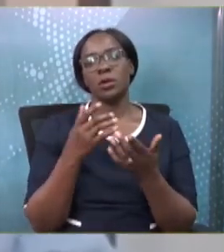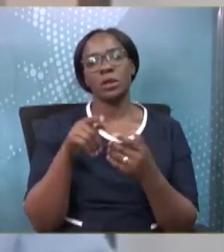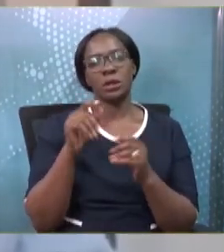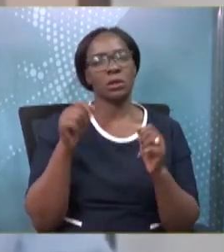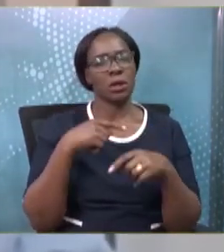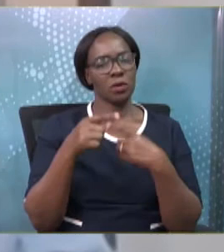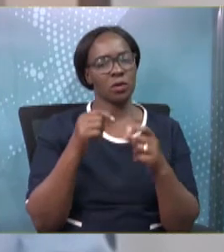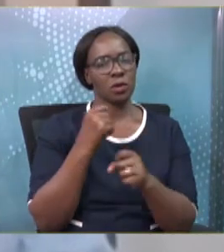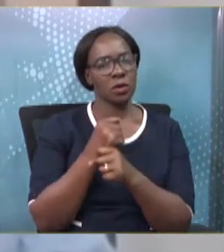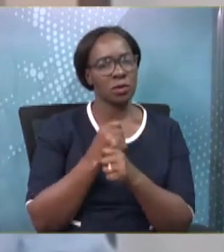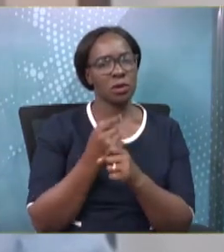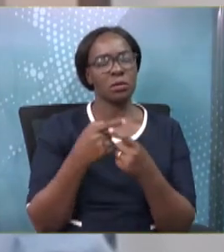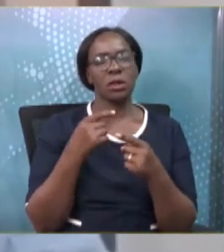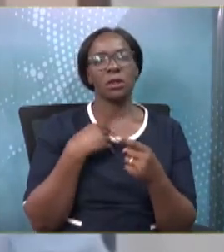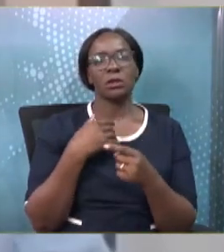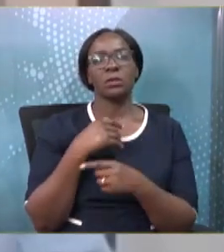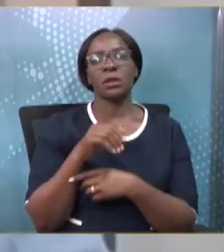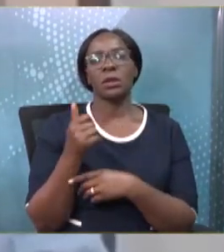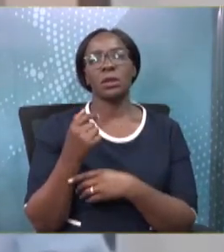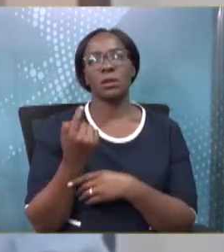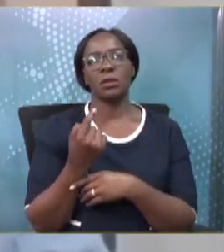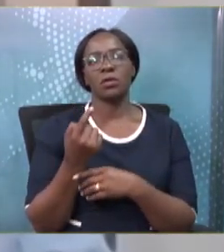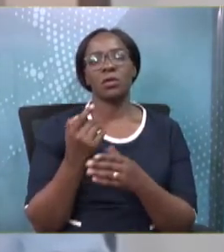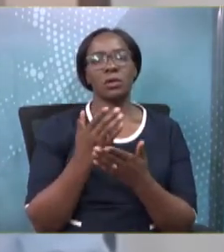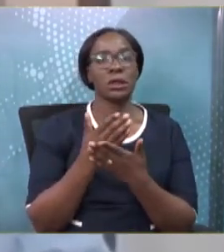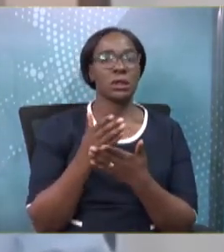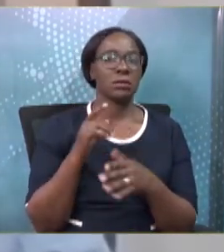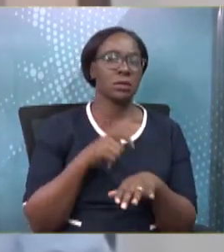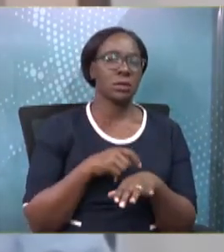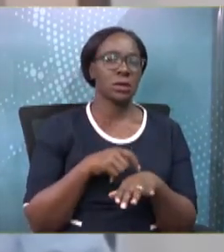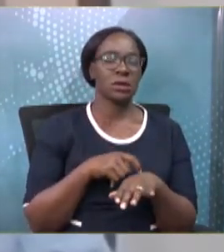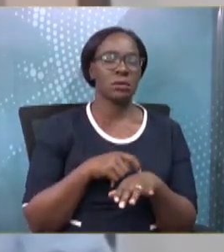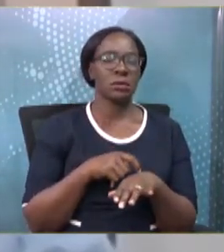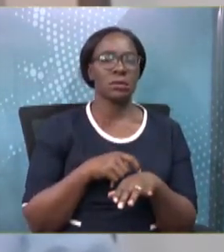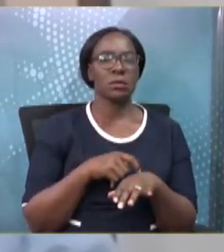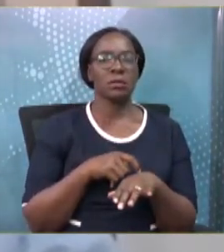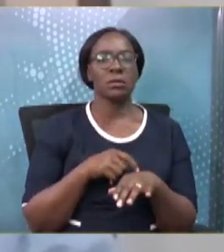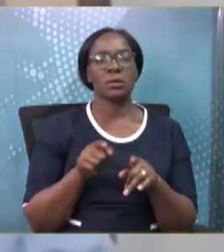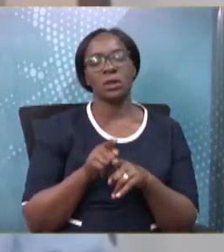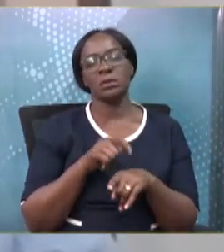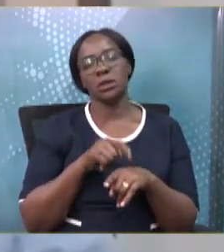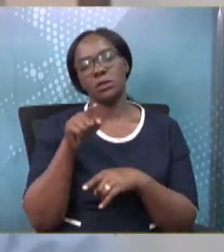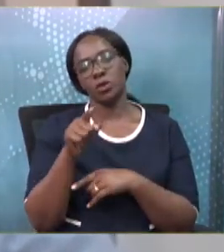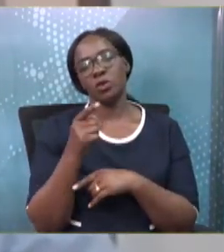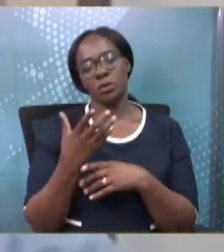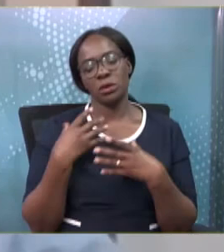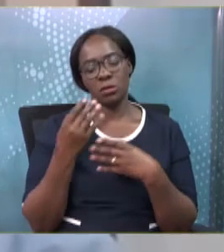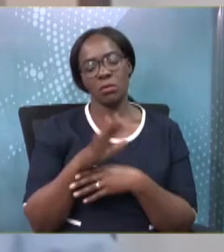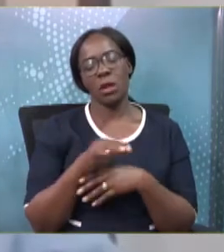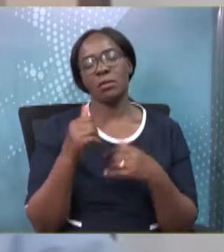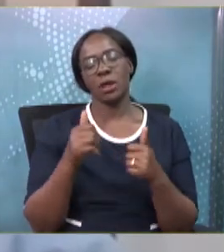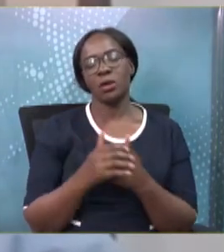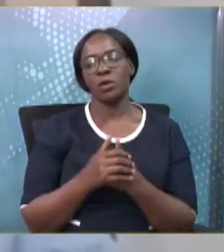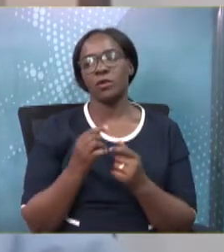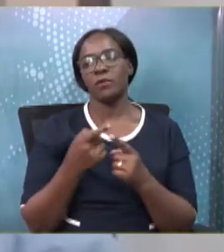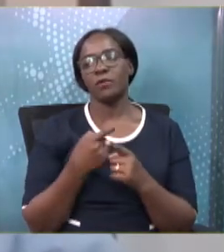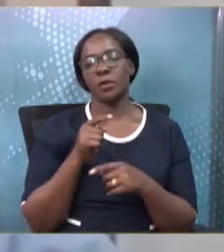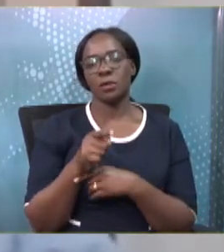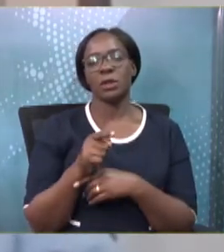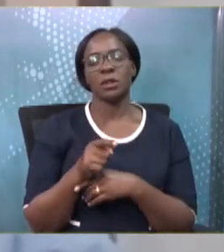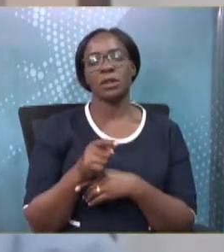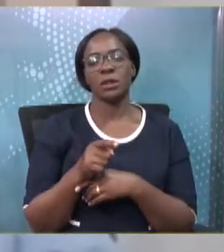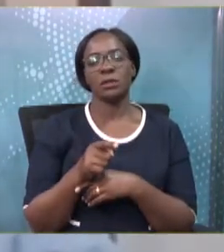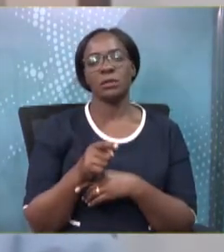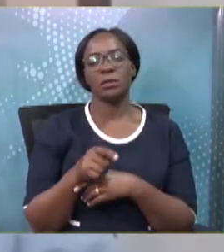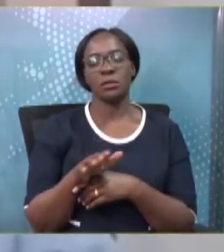operate despite having outstanding loans for a certain period of time, while before you actually recover from the harsh environment